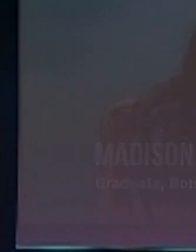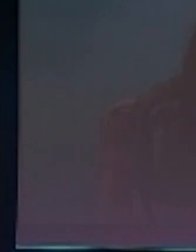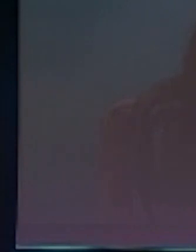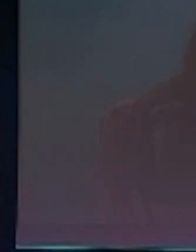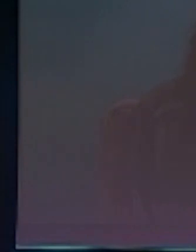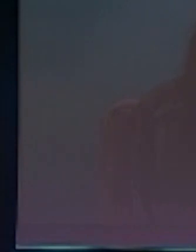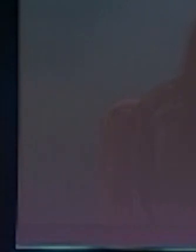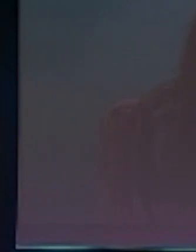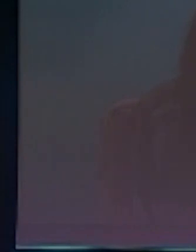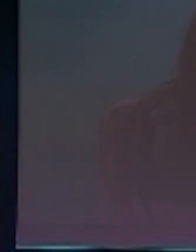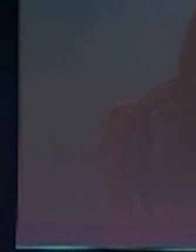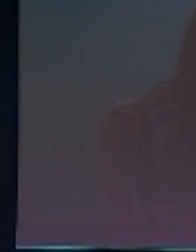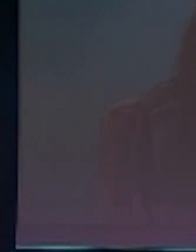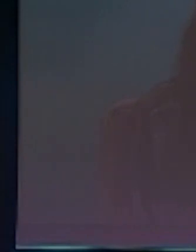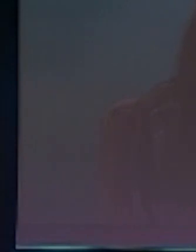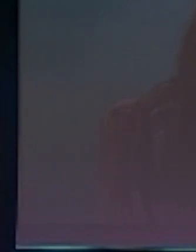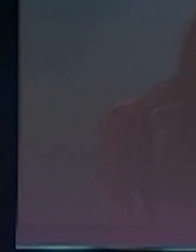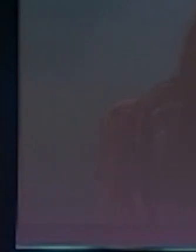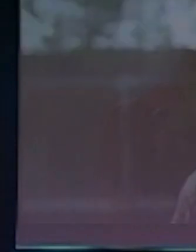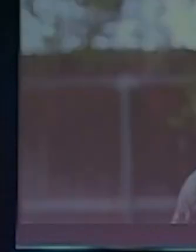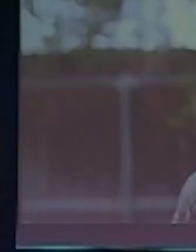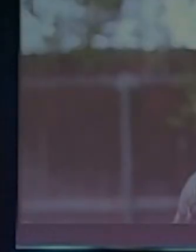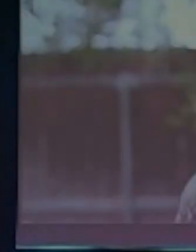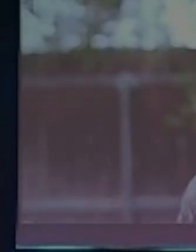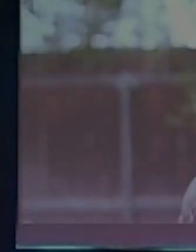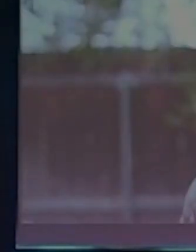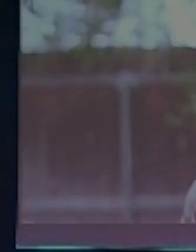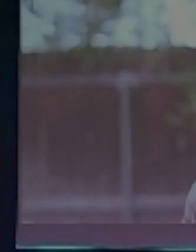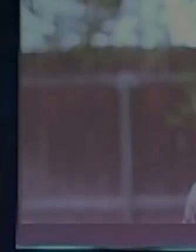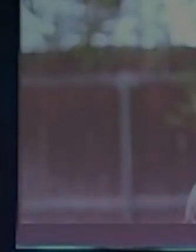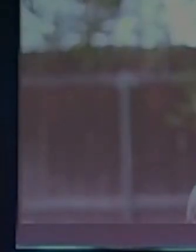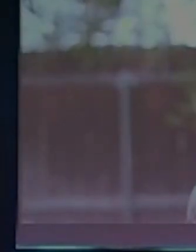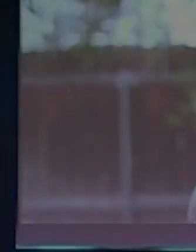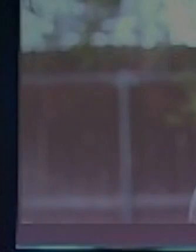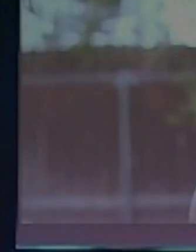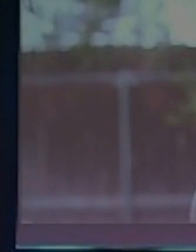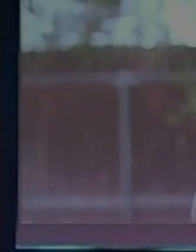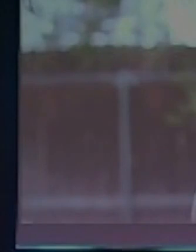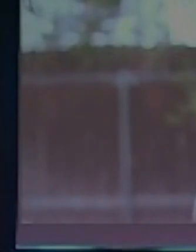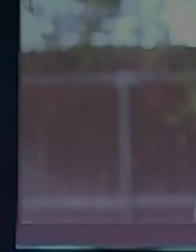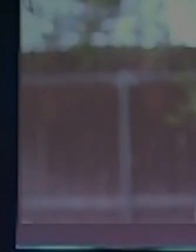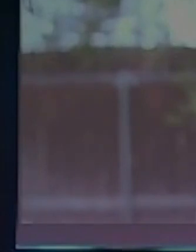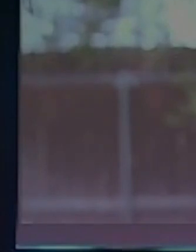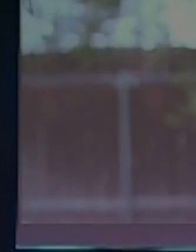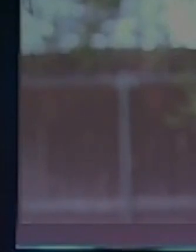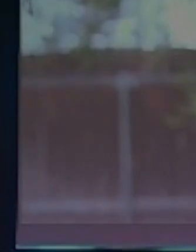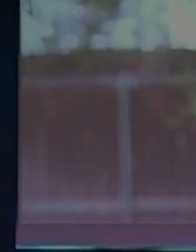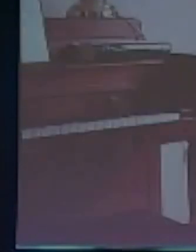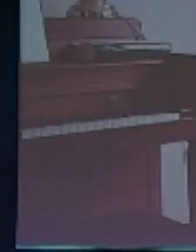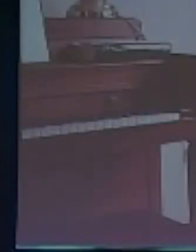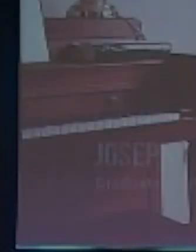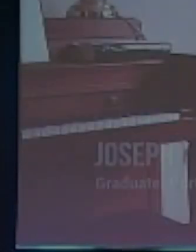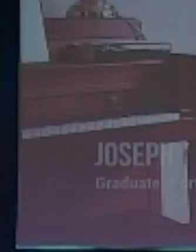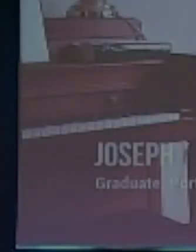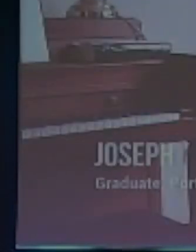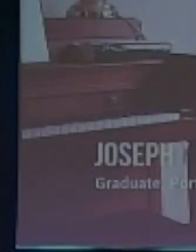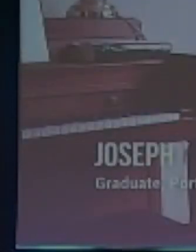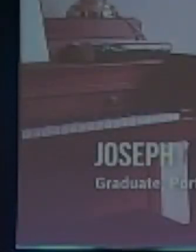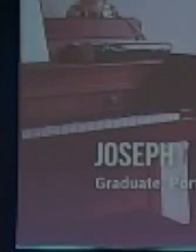He has brought me through so much, and it honestly could only come from Him. Probably the best decision I've ever made coming to the